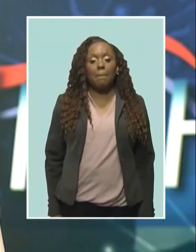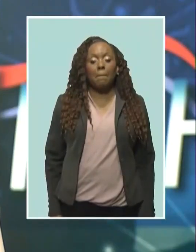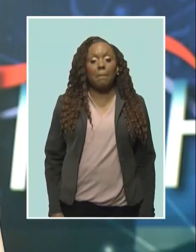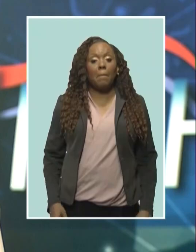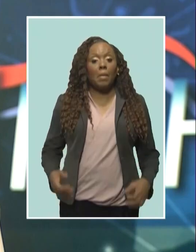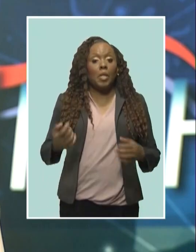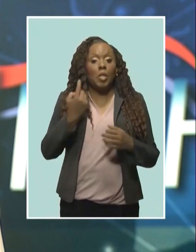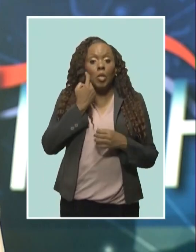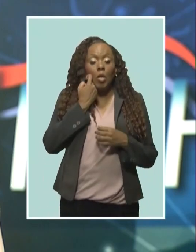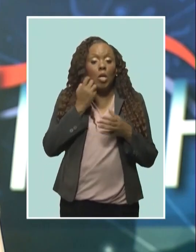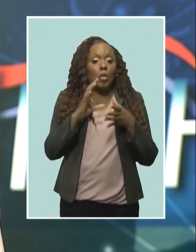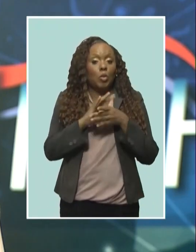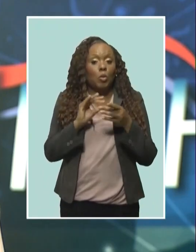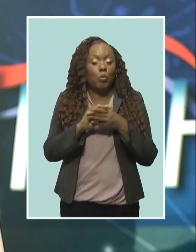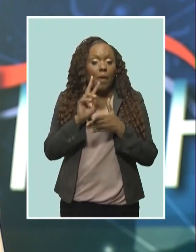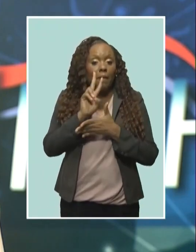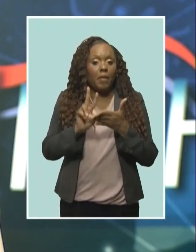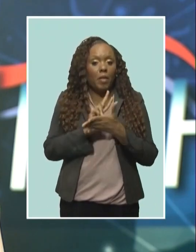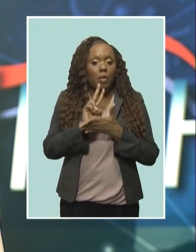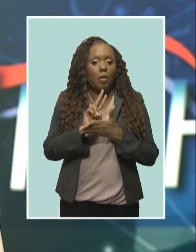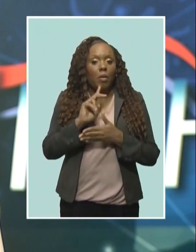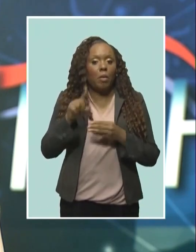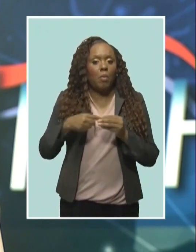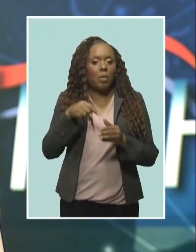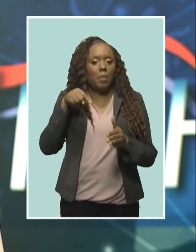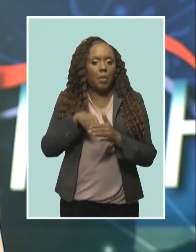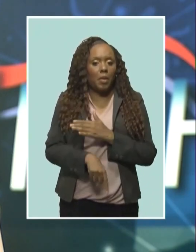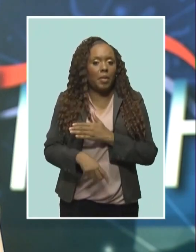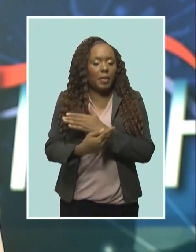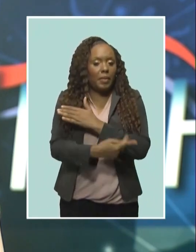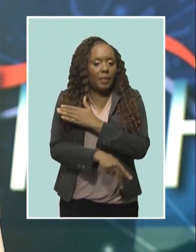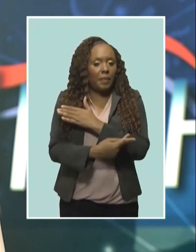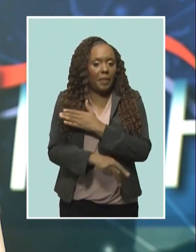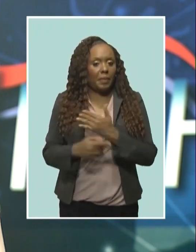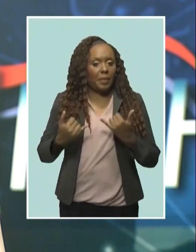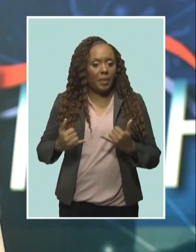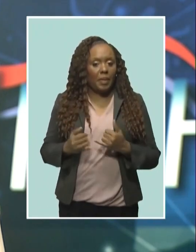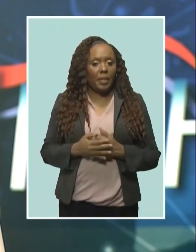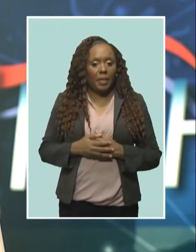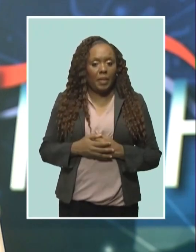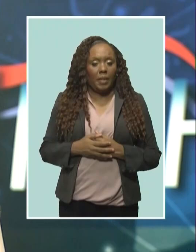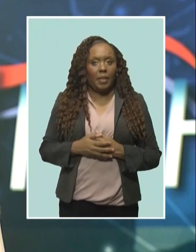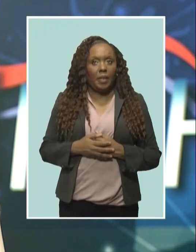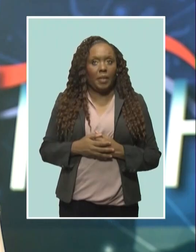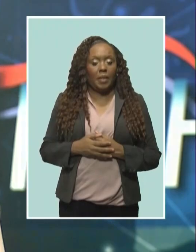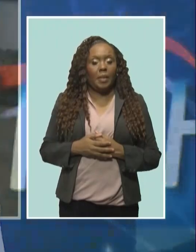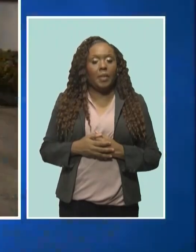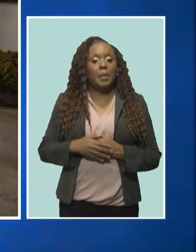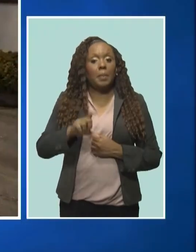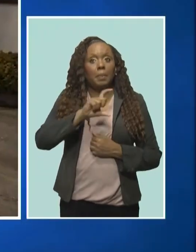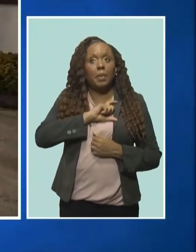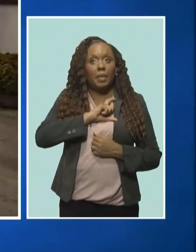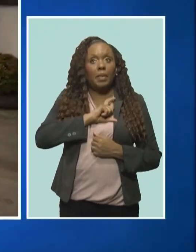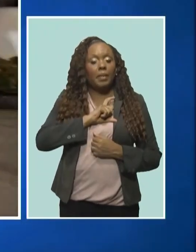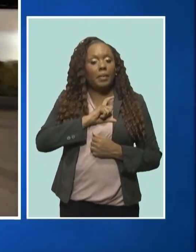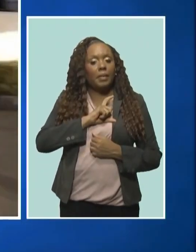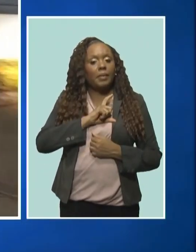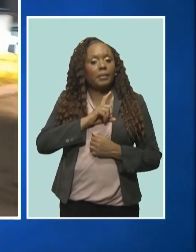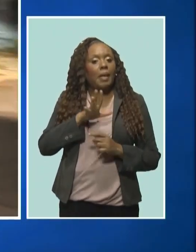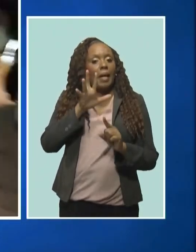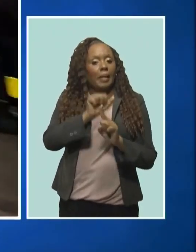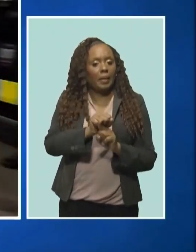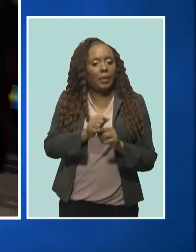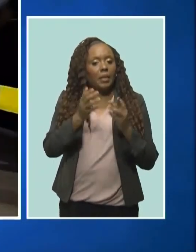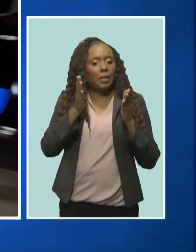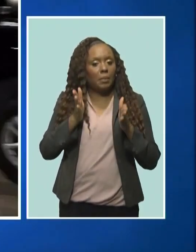And we have video now coming in from that murder at Work Hall, St. Philip. Police have revealed a person of interest is in custody